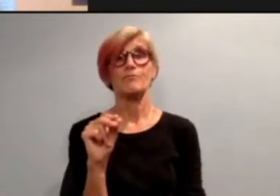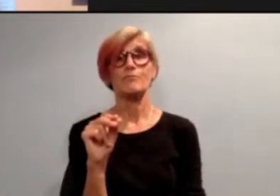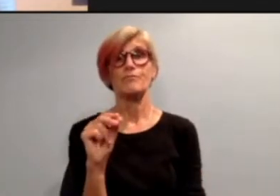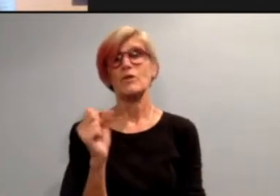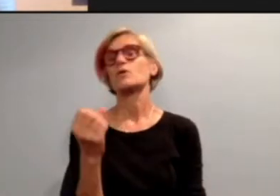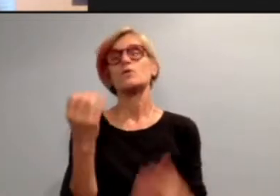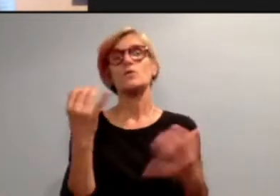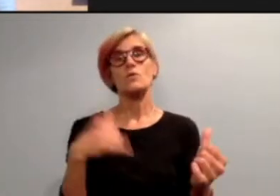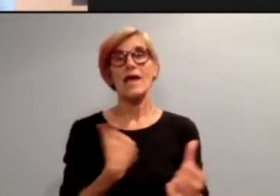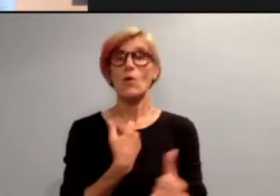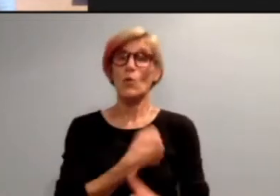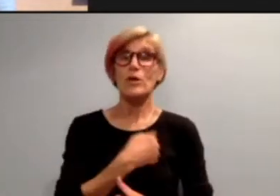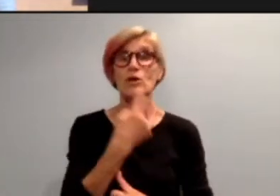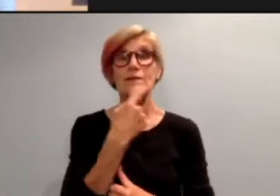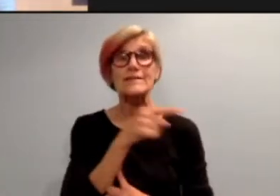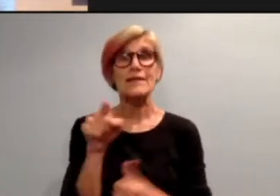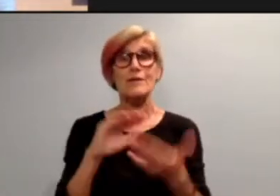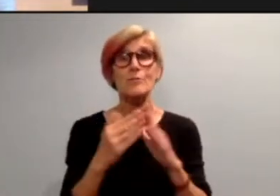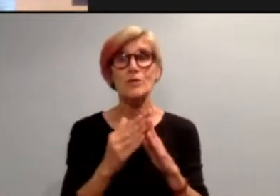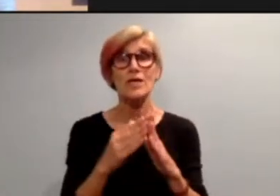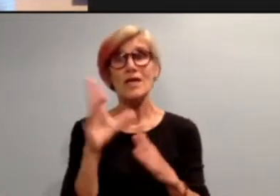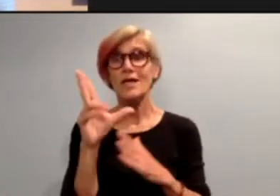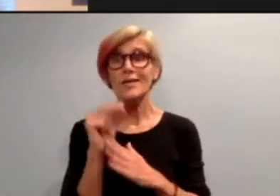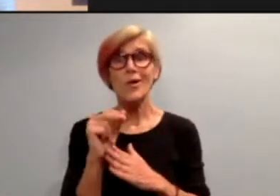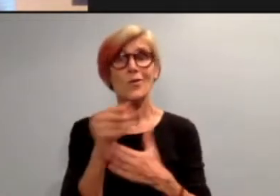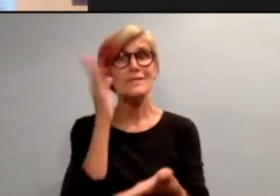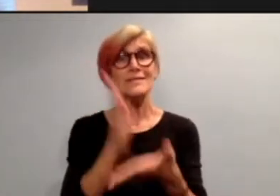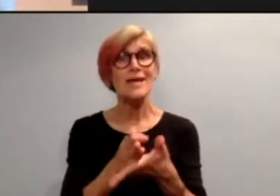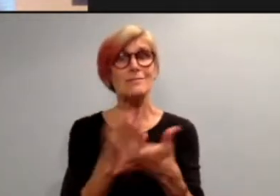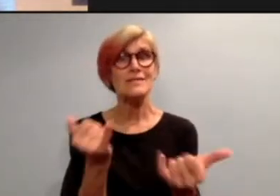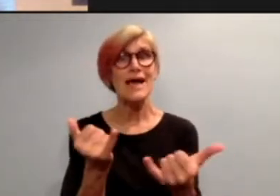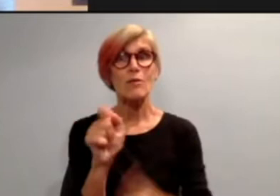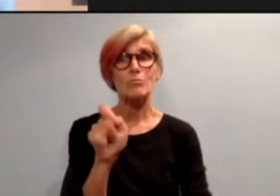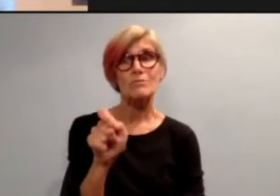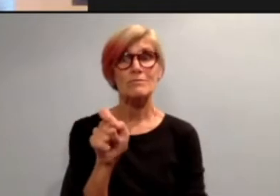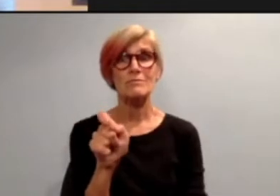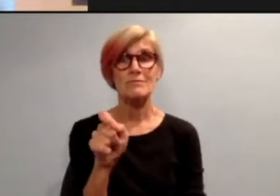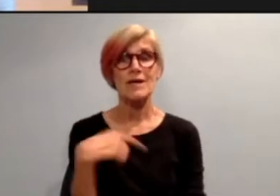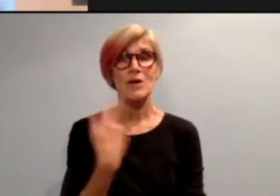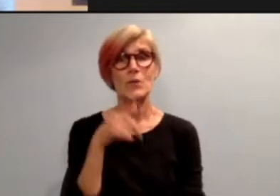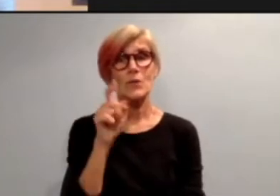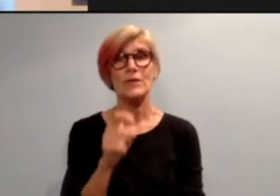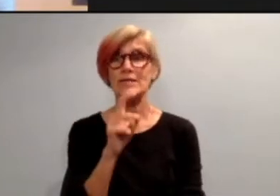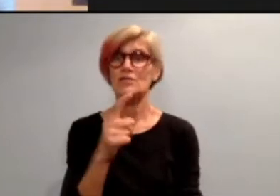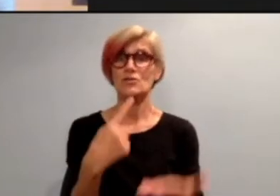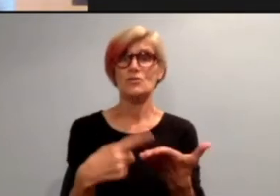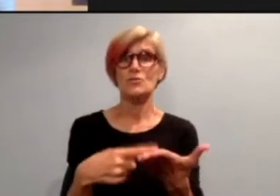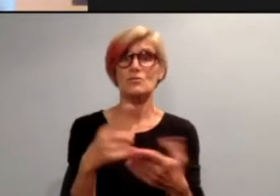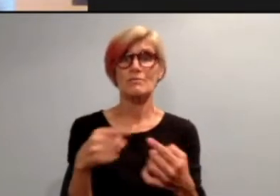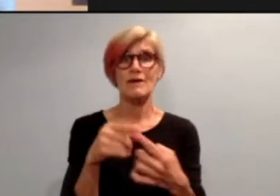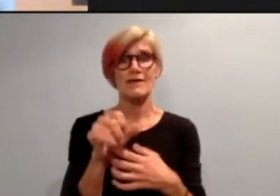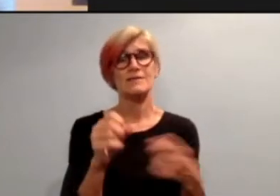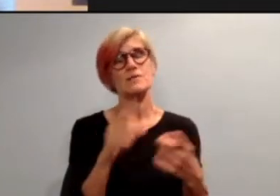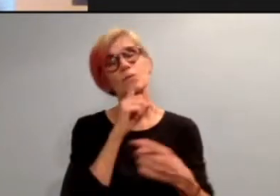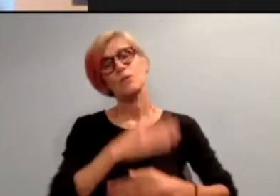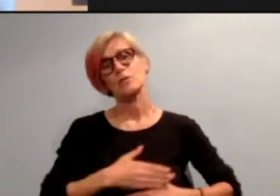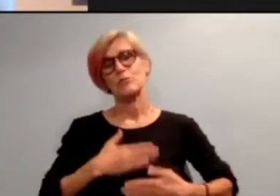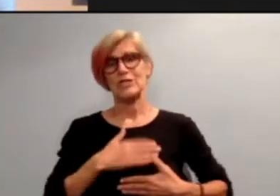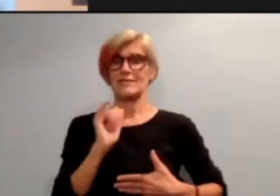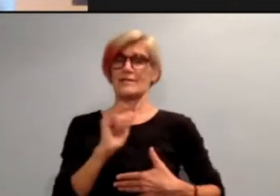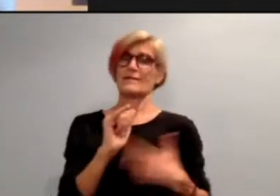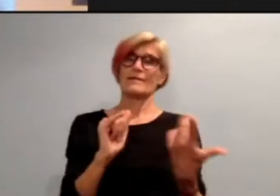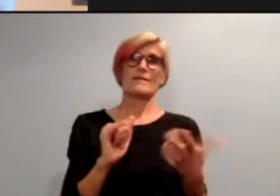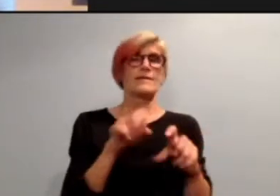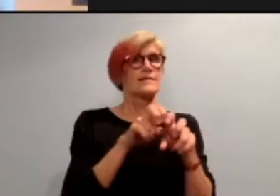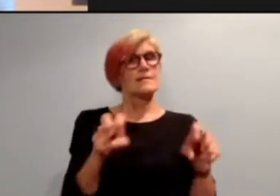we're telling our community, no more, it stops now, and that we need to talk about this. So I appreciate these platforms that are happening all